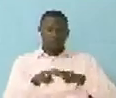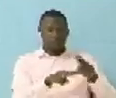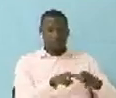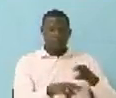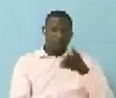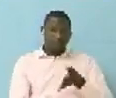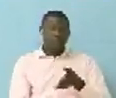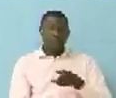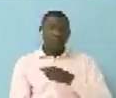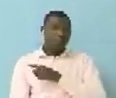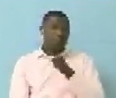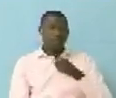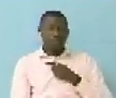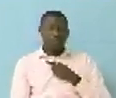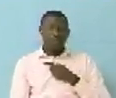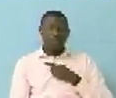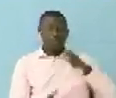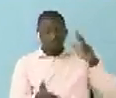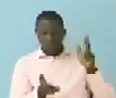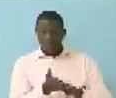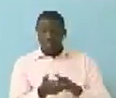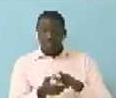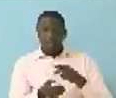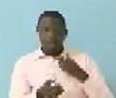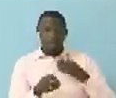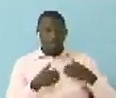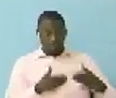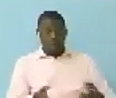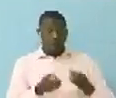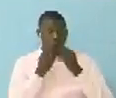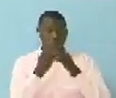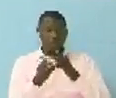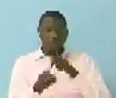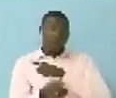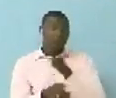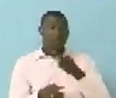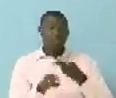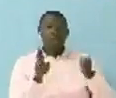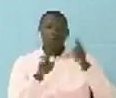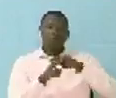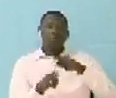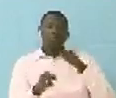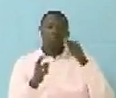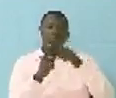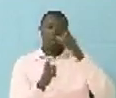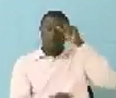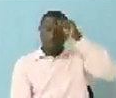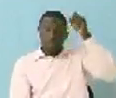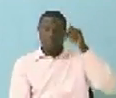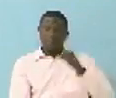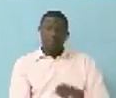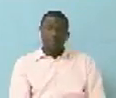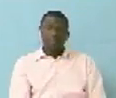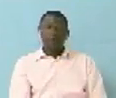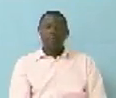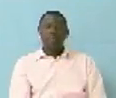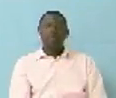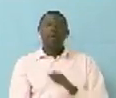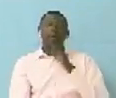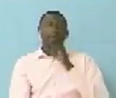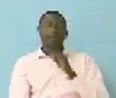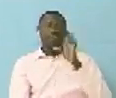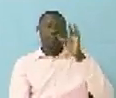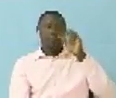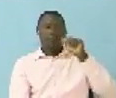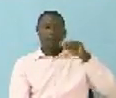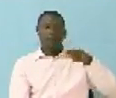they confirmed to you that they reported the president. Don't make it difficult. It is not difficult. Just answer the You make